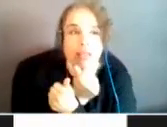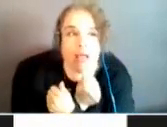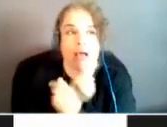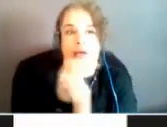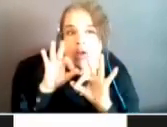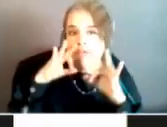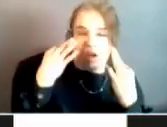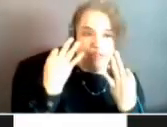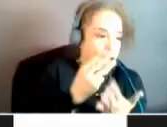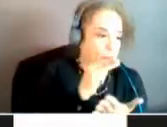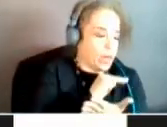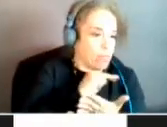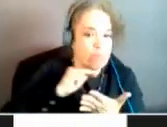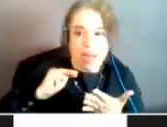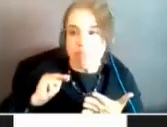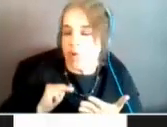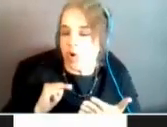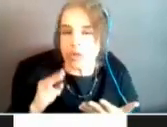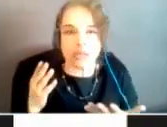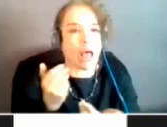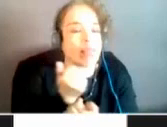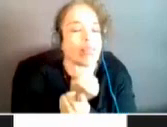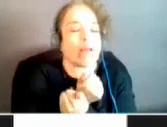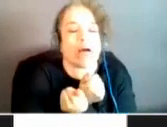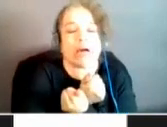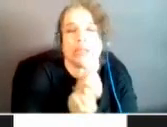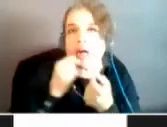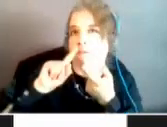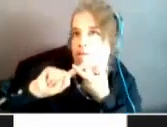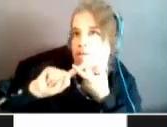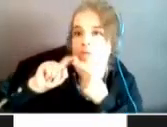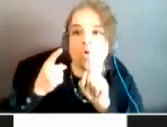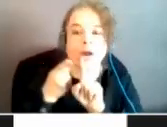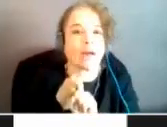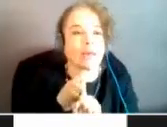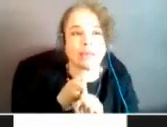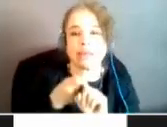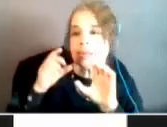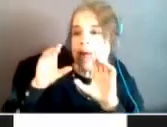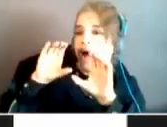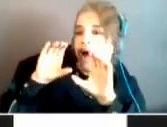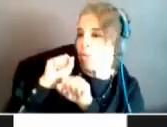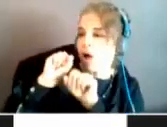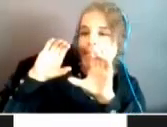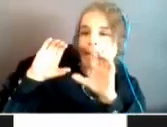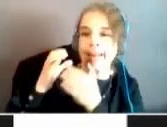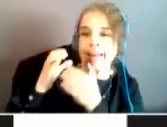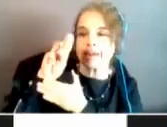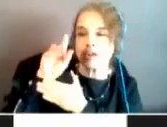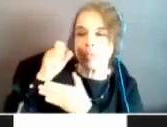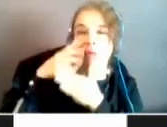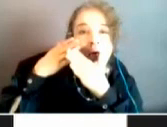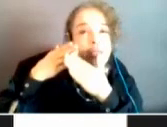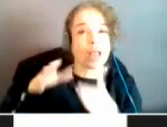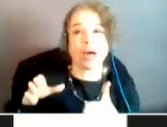a family member, you know, a loved one, a friend, a classmate, those of you who have